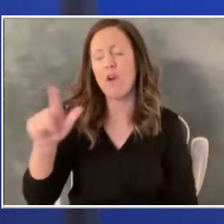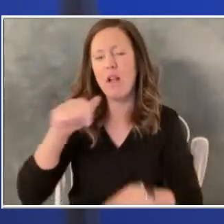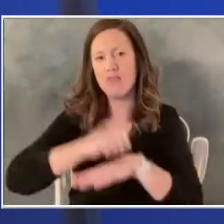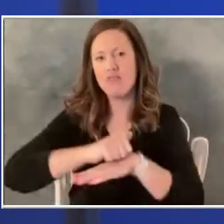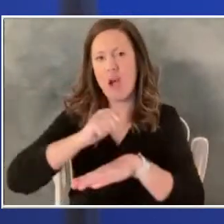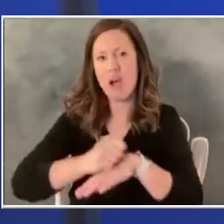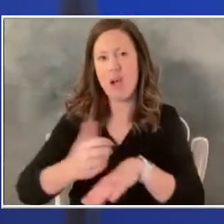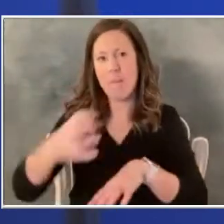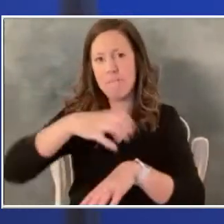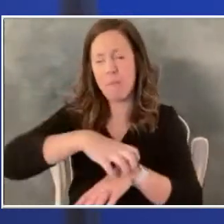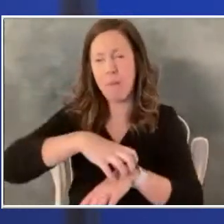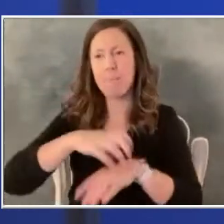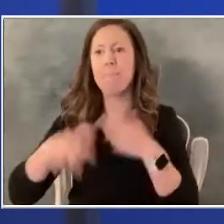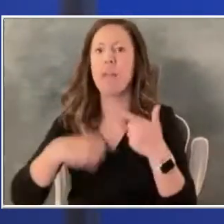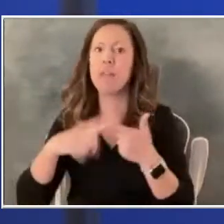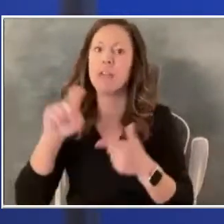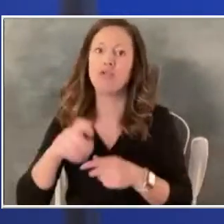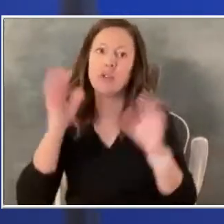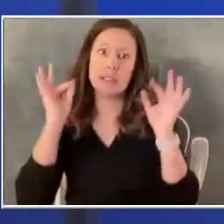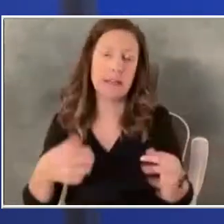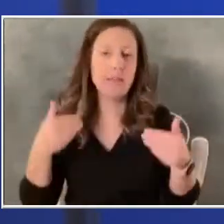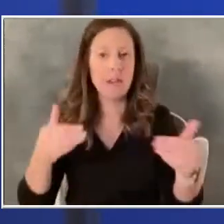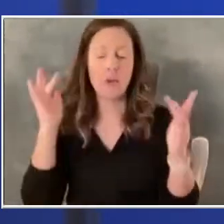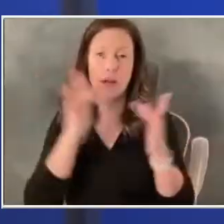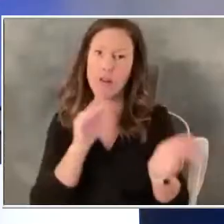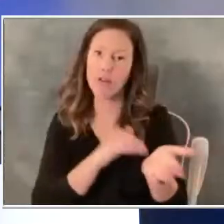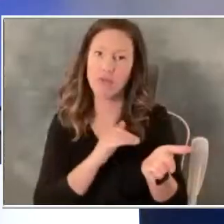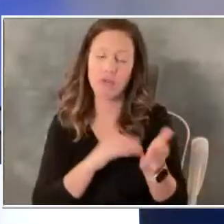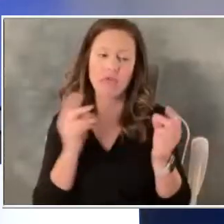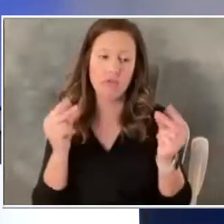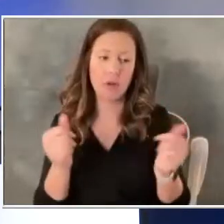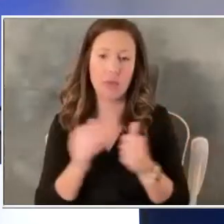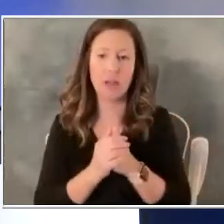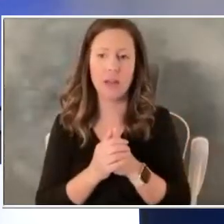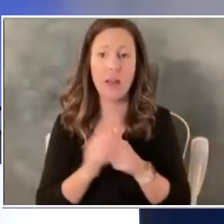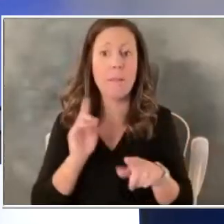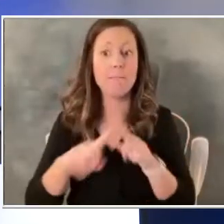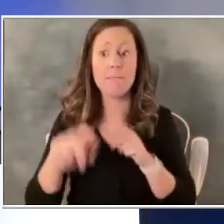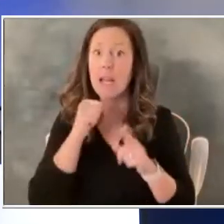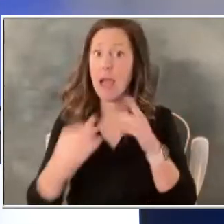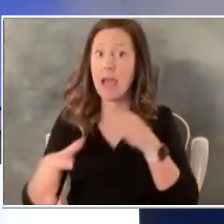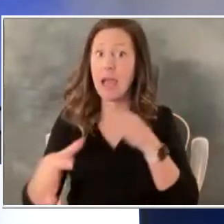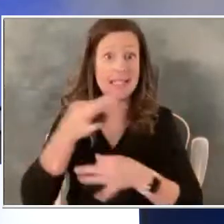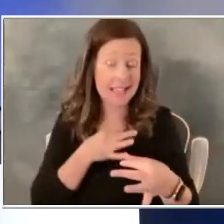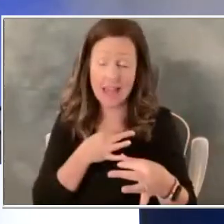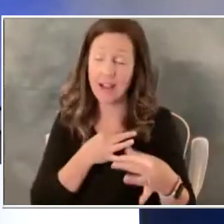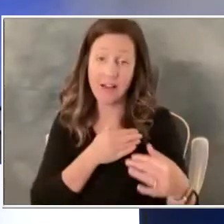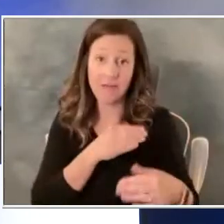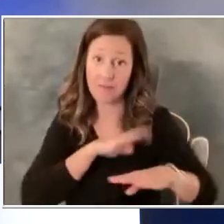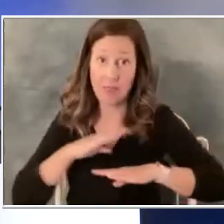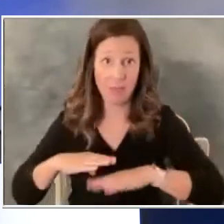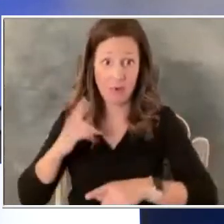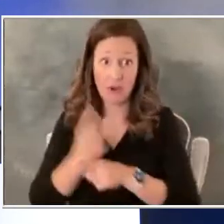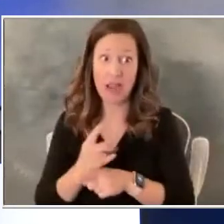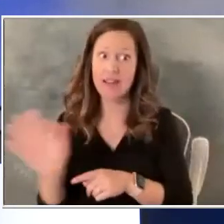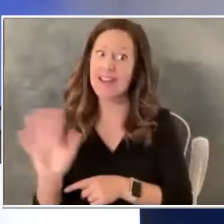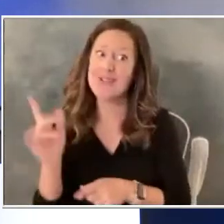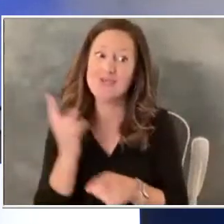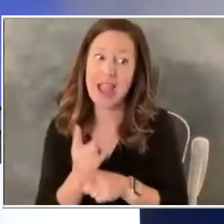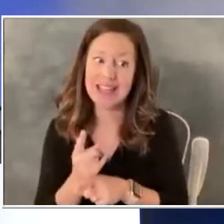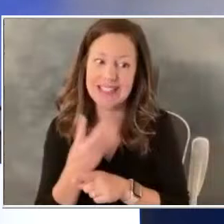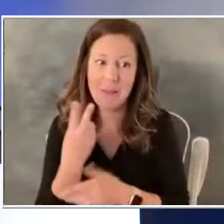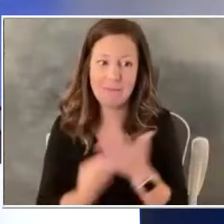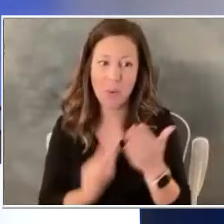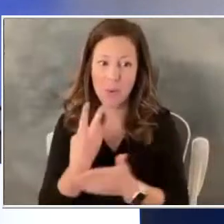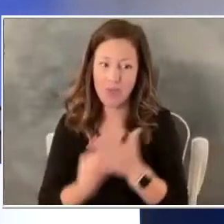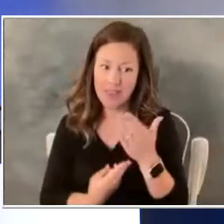definitely contact their provider right away. But not in lieu of their annual mammogram. Absolutely. Do it both. And we say